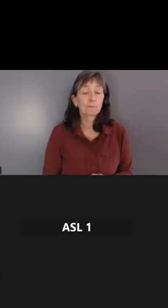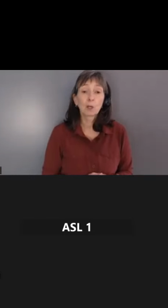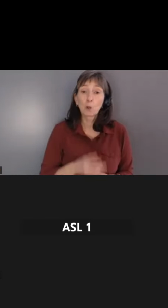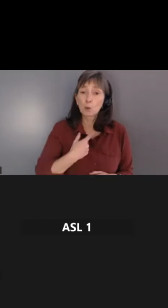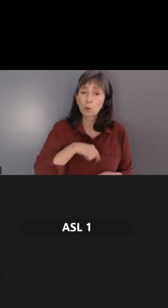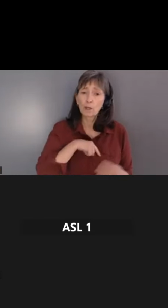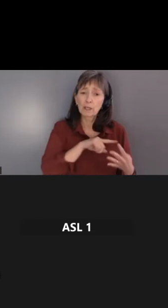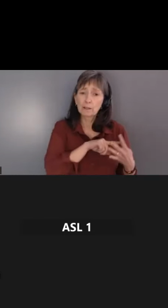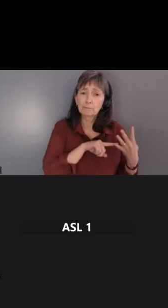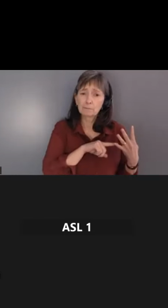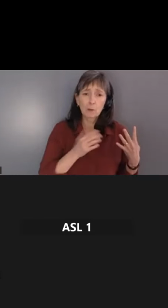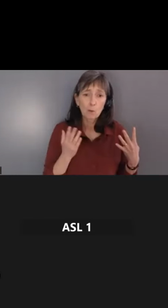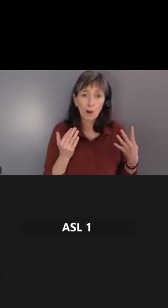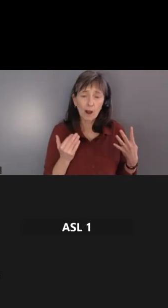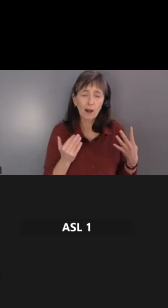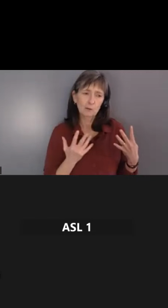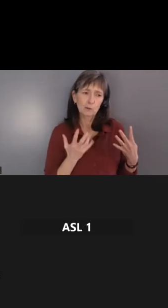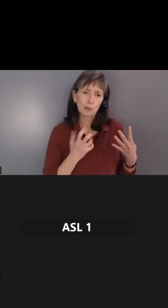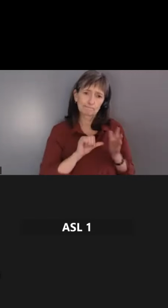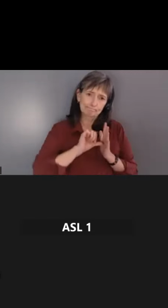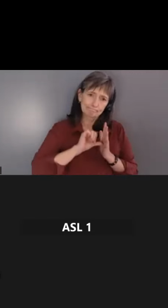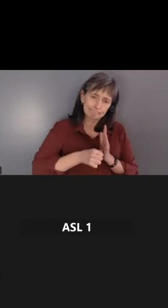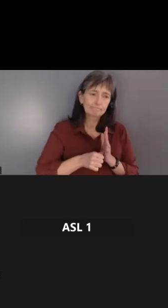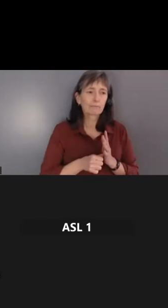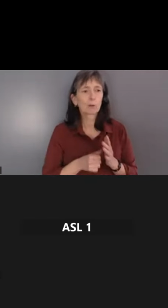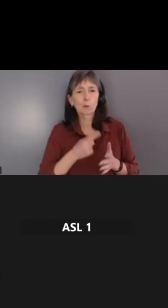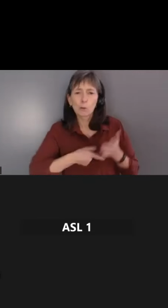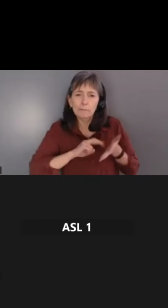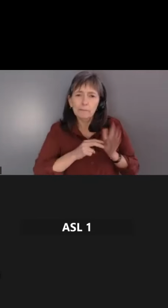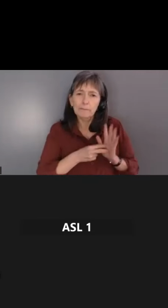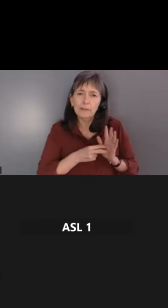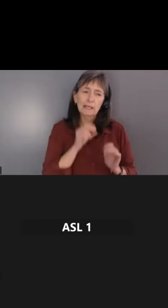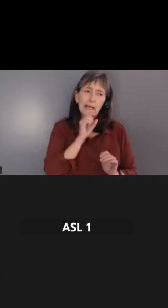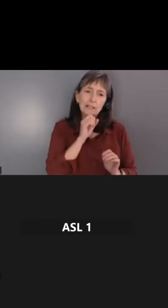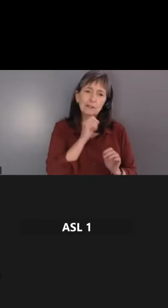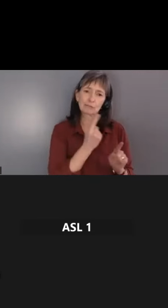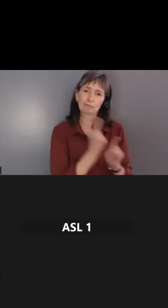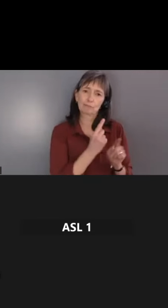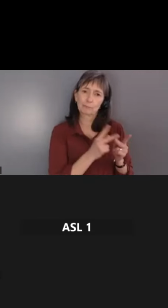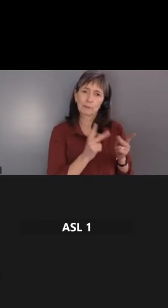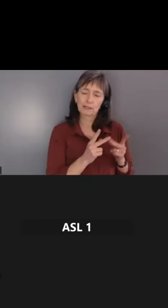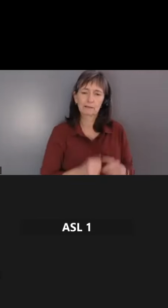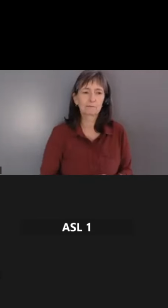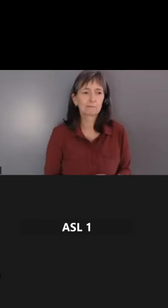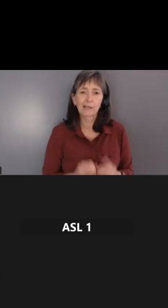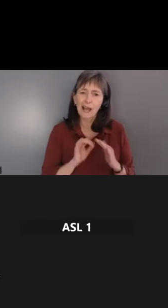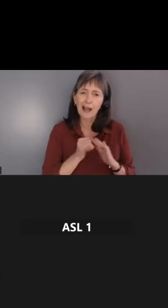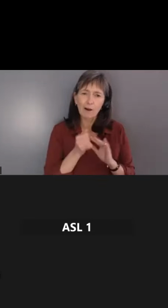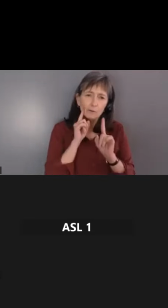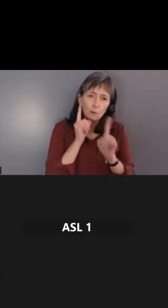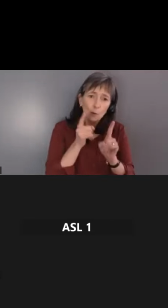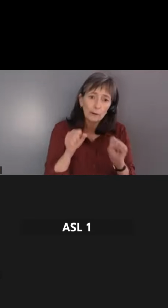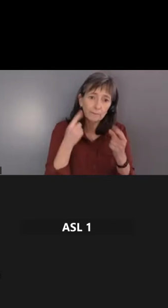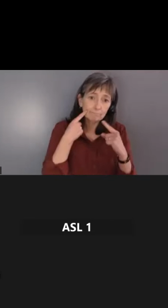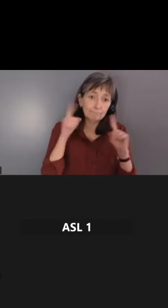is required to make aging in the right place work and how we can effectively do that in Canada. For each of these pillars, we cover evidence